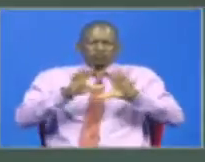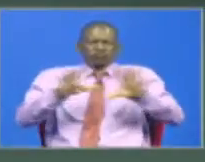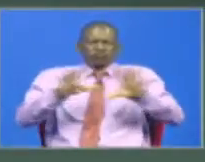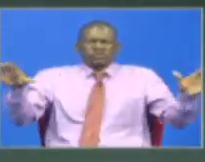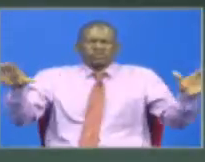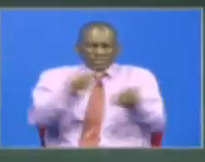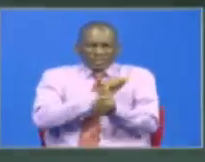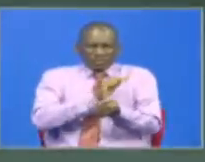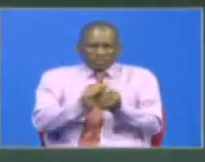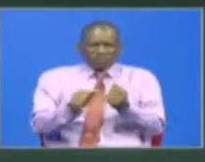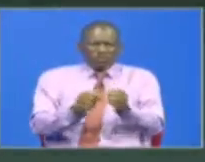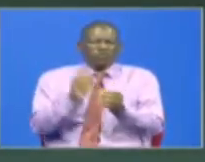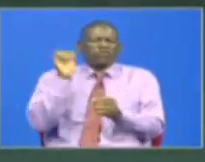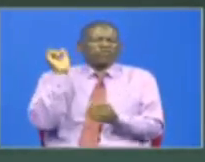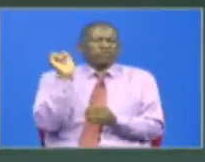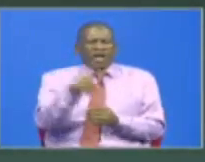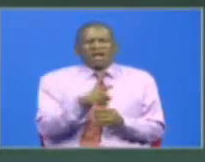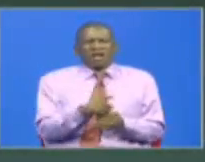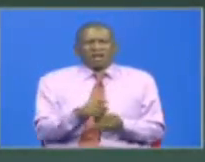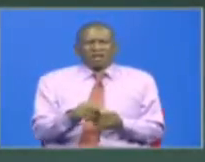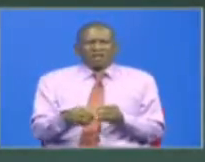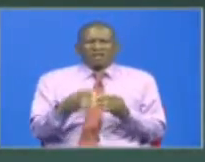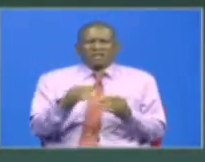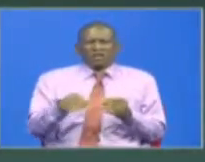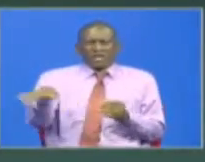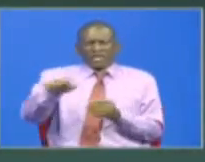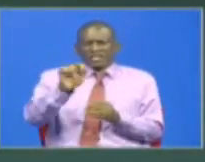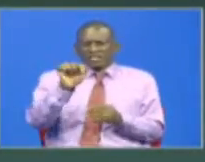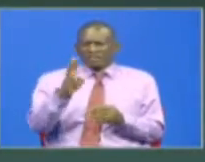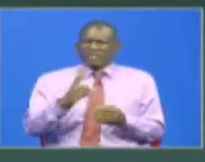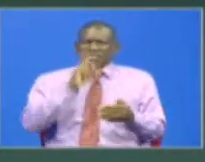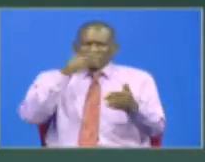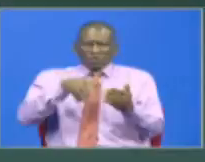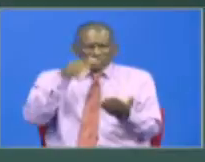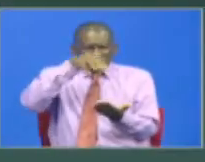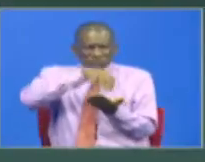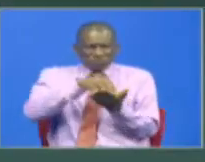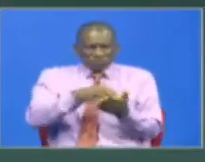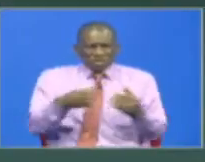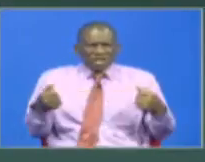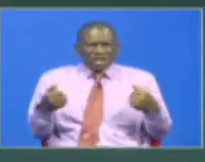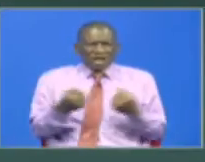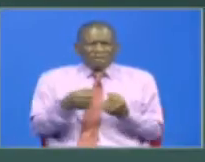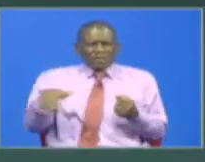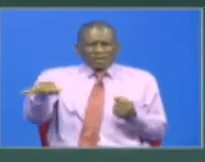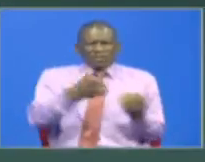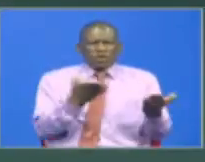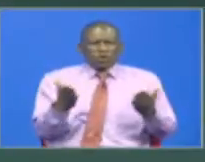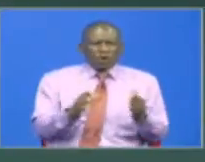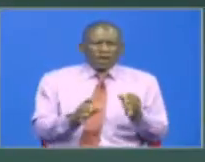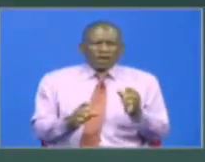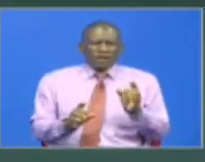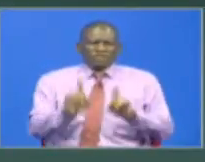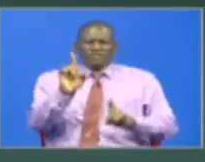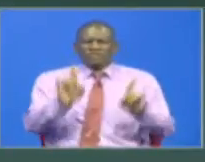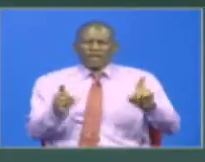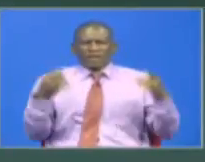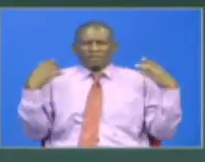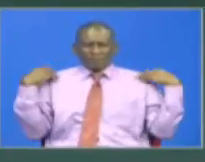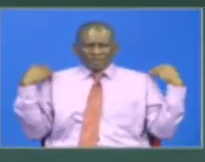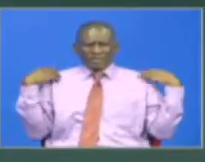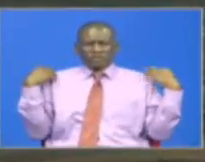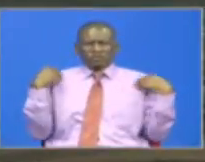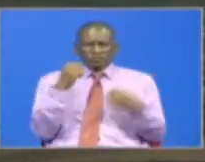to miles away. Local TV reports the incident took place in an area where firecrackers were stored.